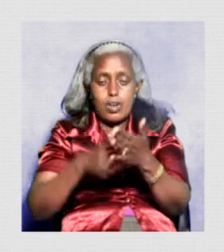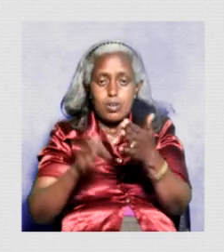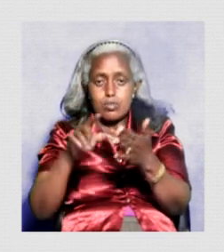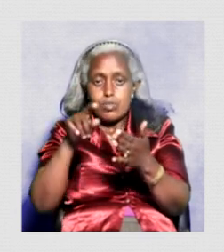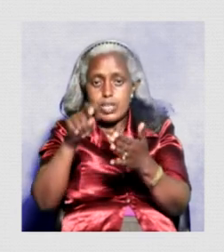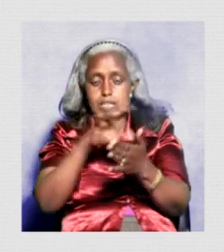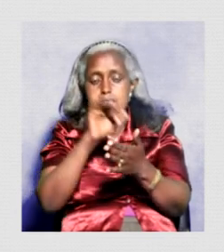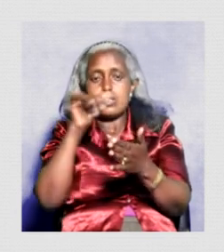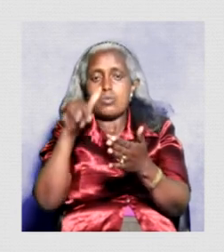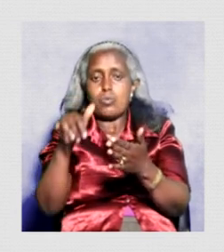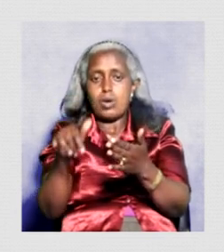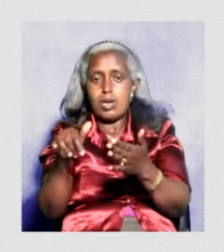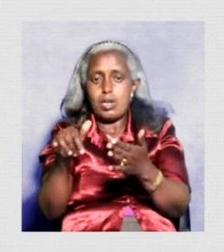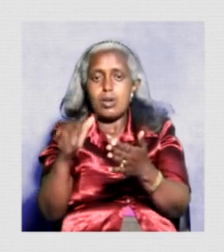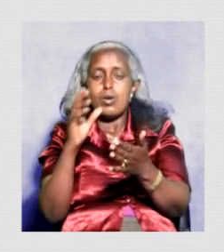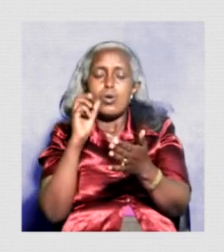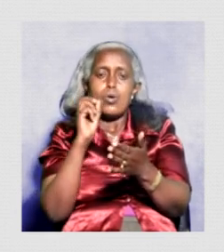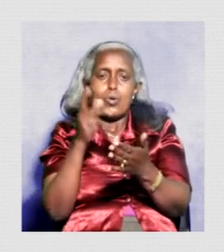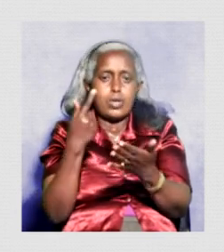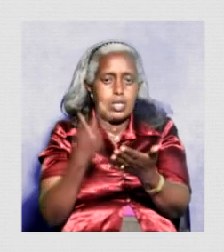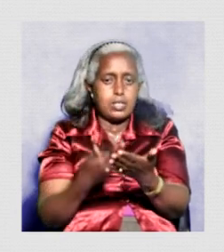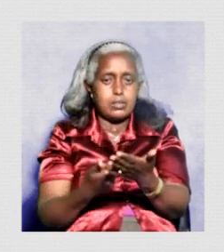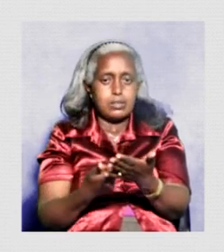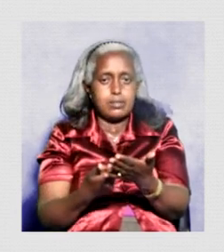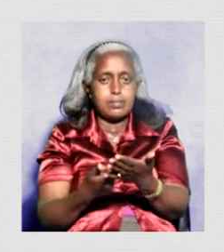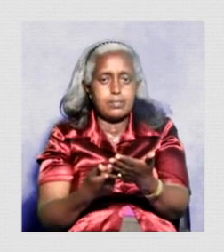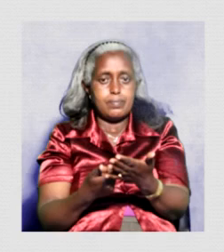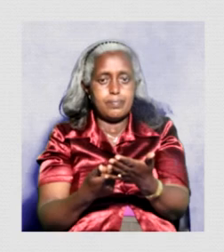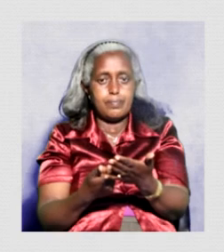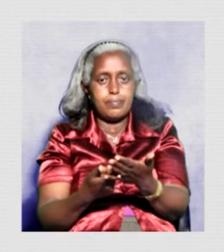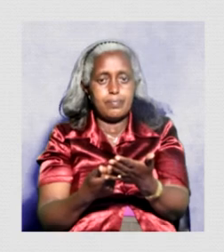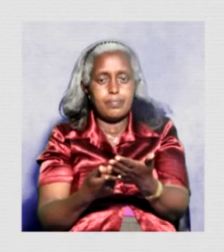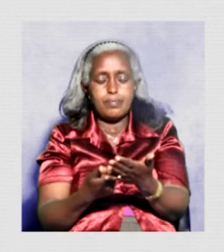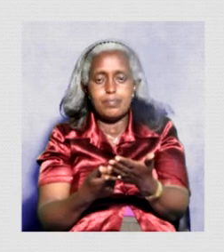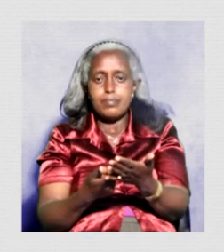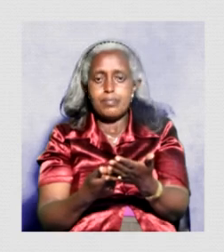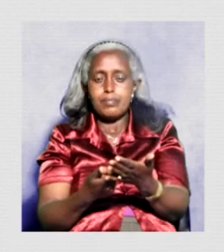y. Okay, here